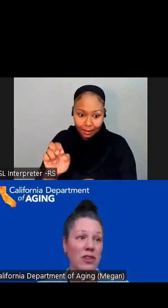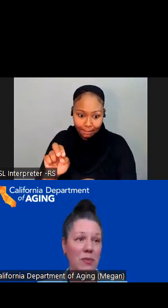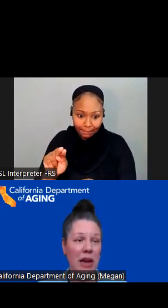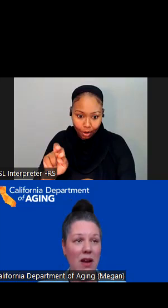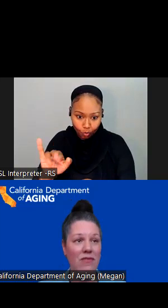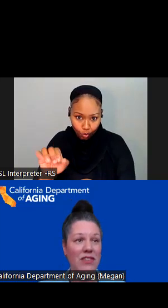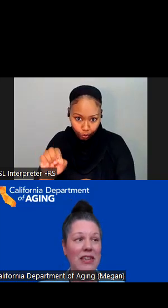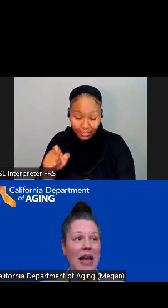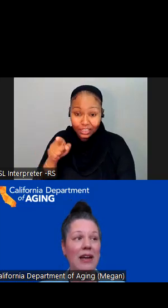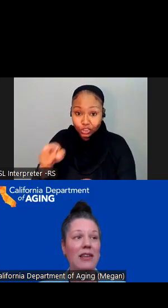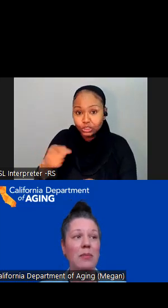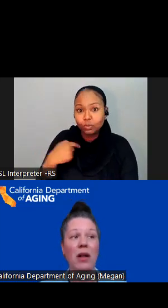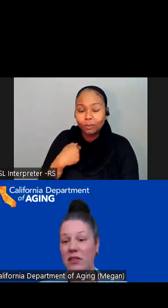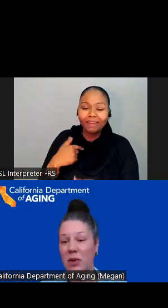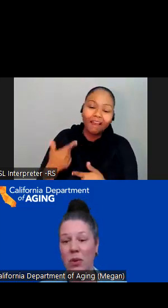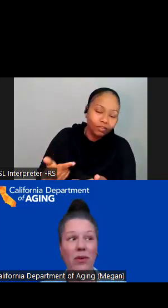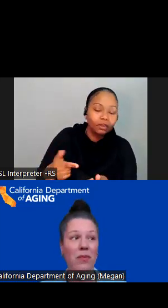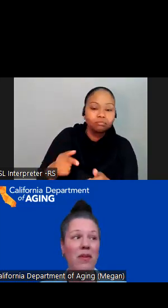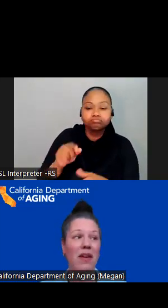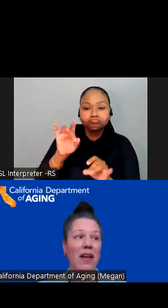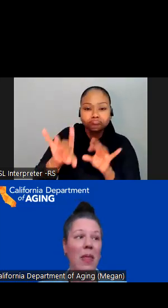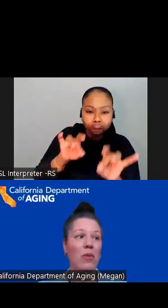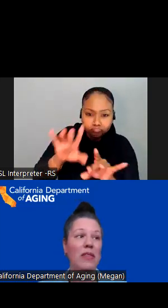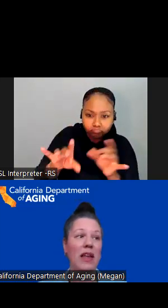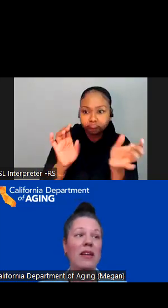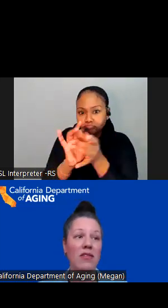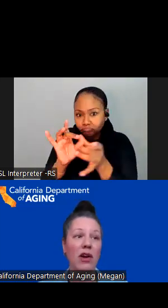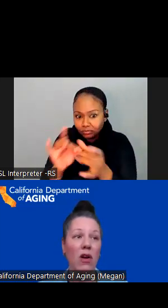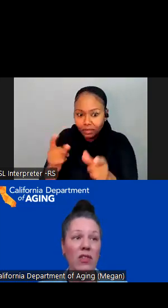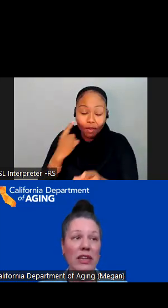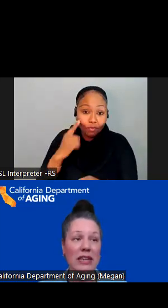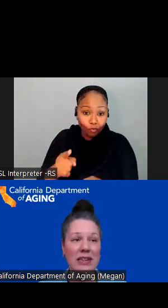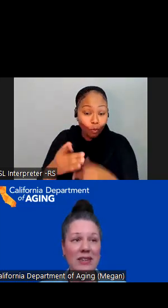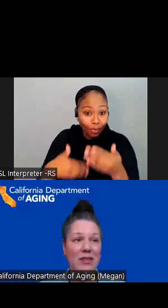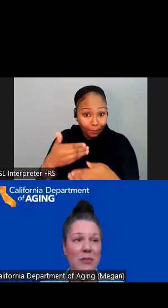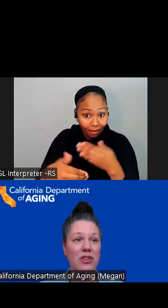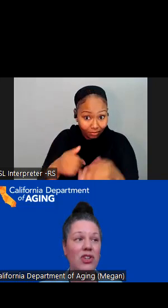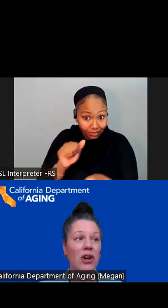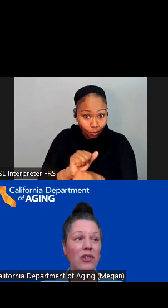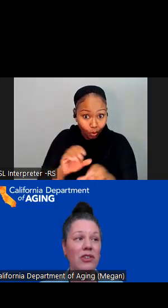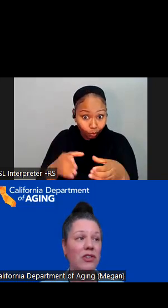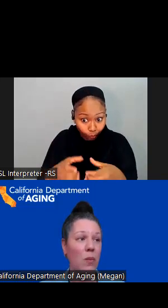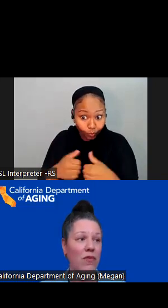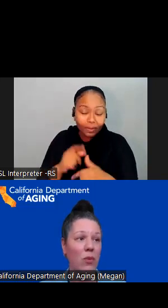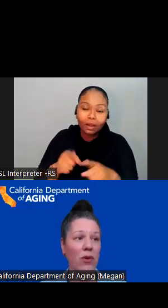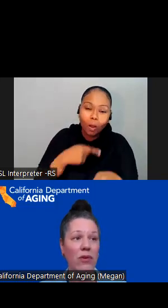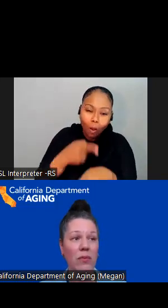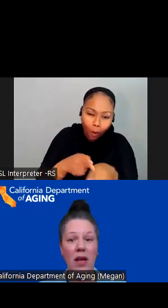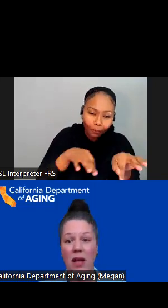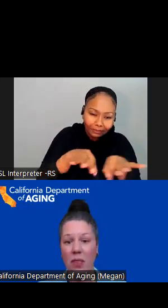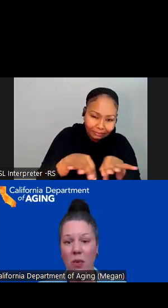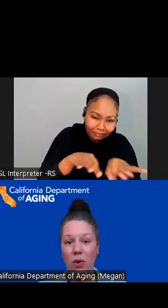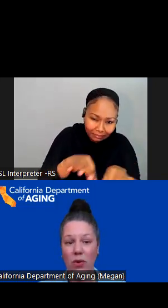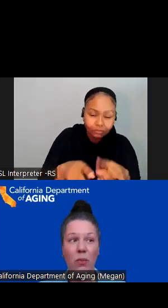for the long-term care facility access policy workgroup. And we'll be then covering all the key details about the charge and scope of the